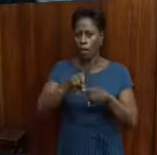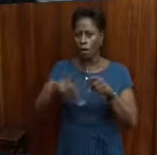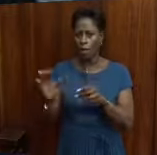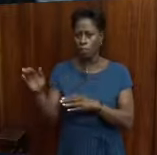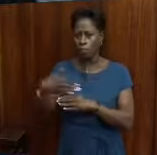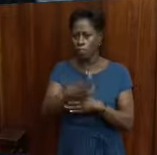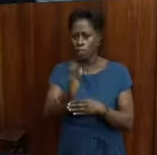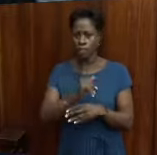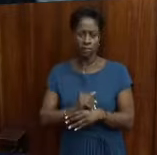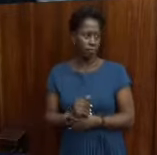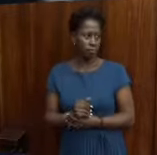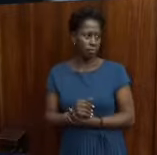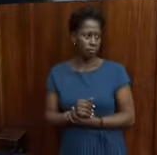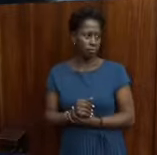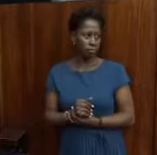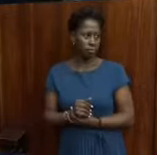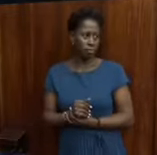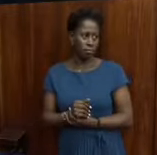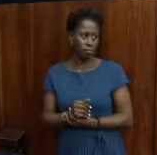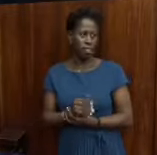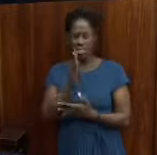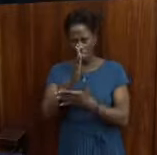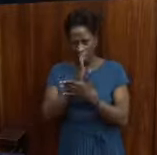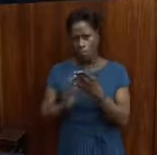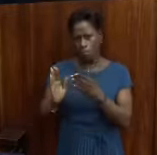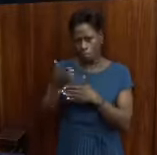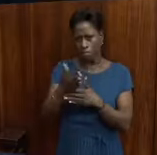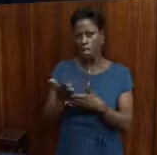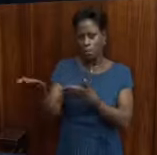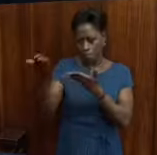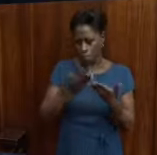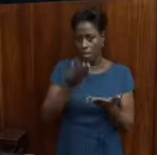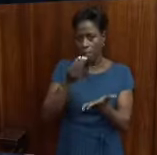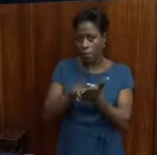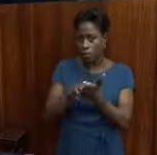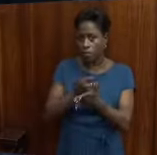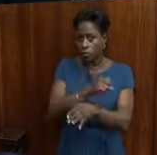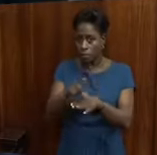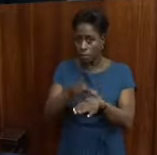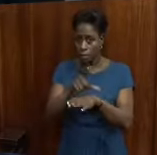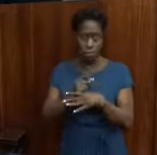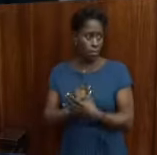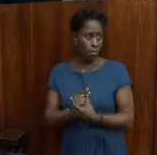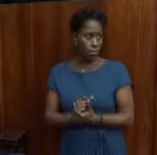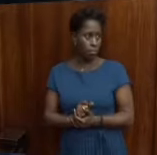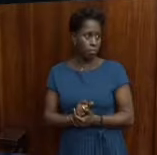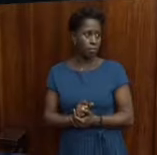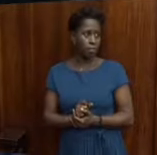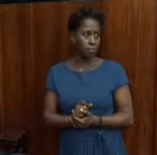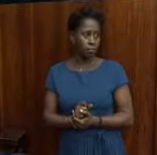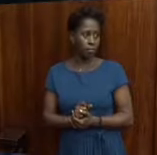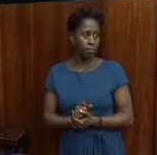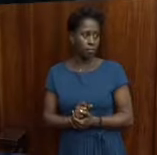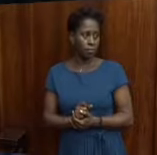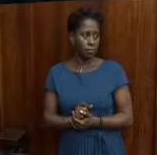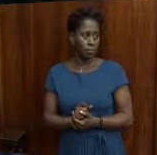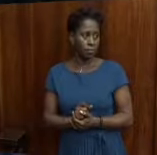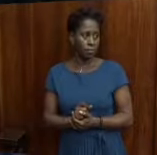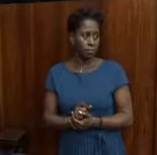1,282.6 tons at a value of $22.1 million due to increased fishing trips and consumer demand.